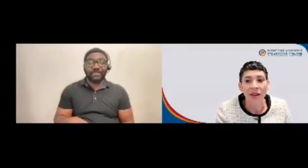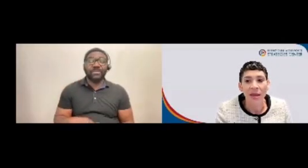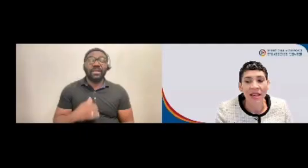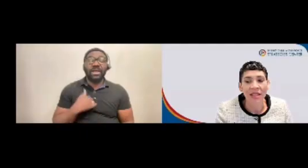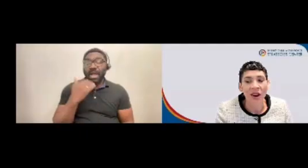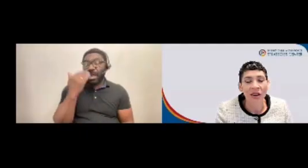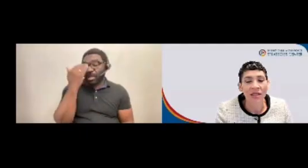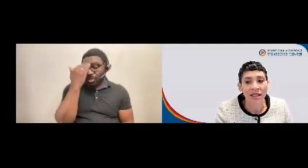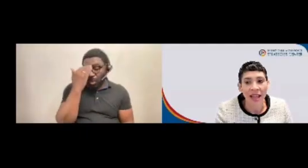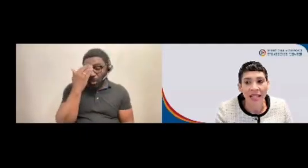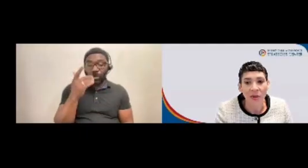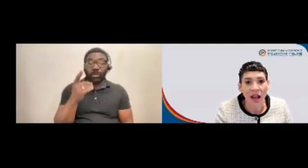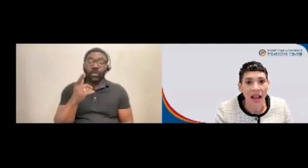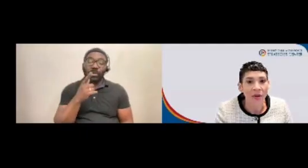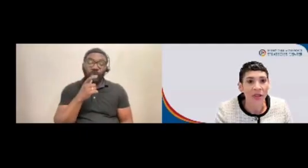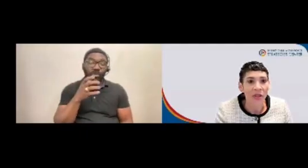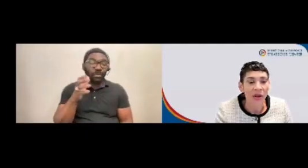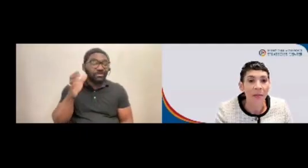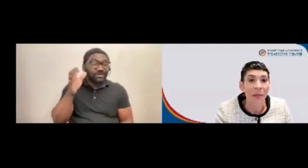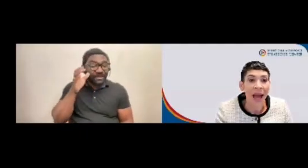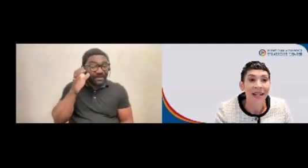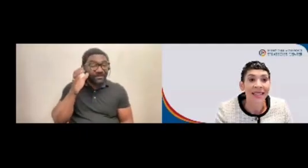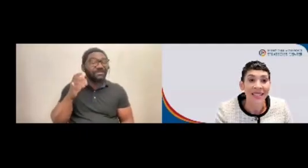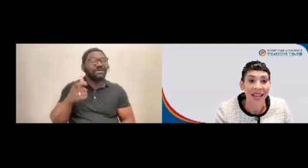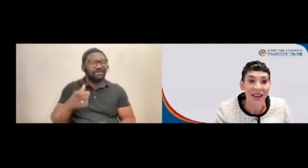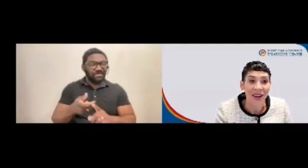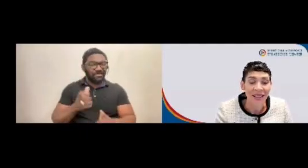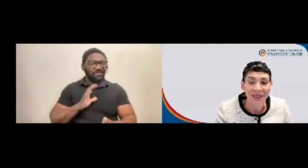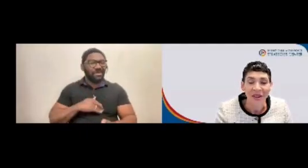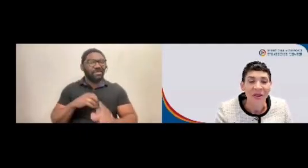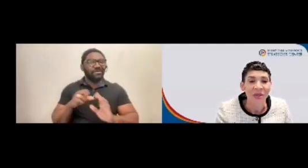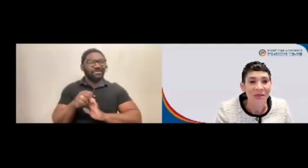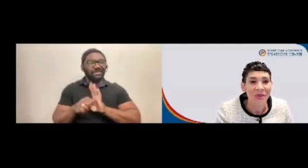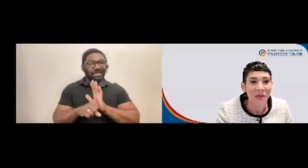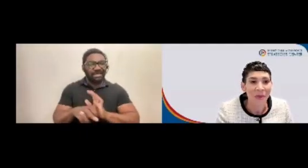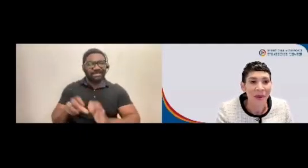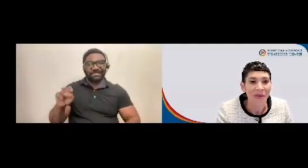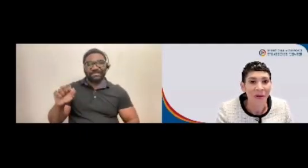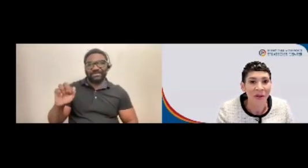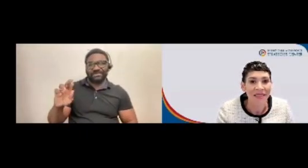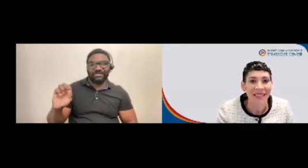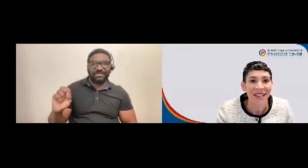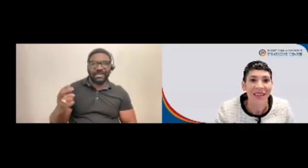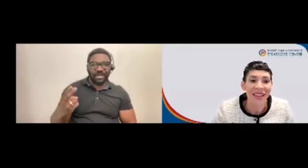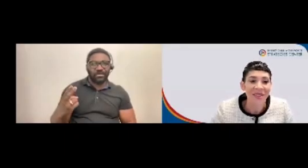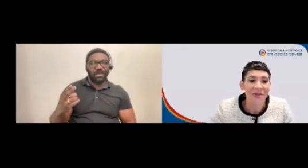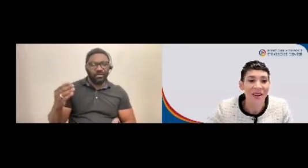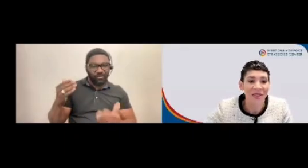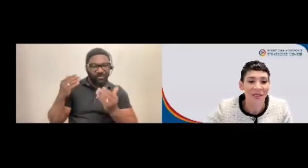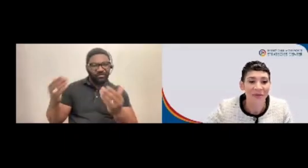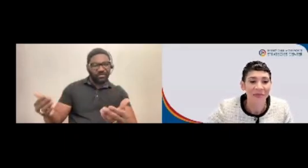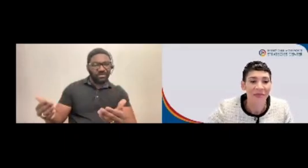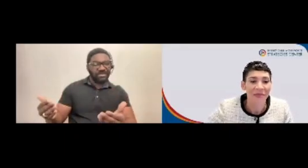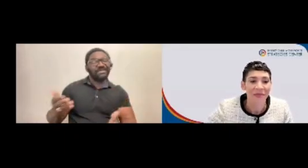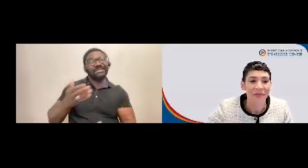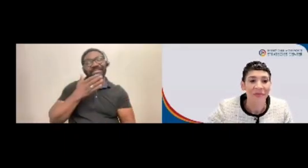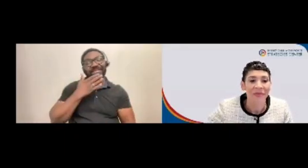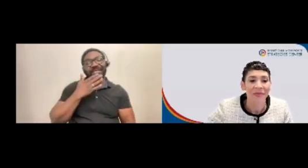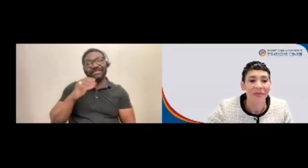want to hear from is our state. So I'm going to turn it back to Sarah, who's going to move the webinar forward. Sarah, thank you so